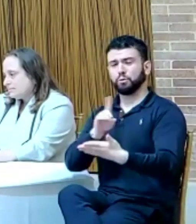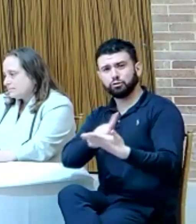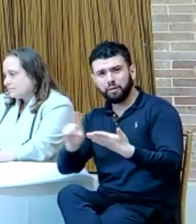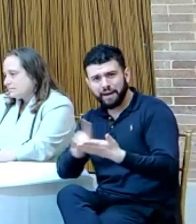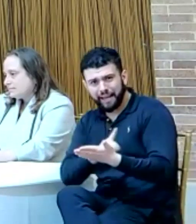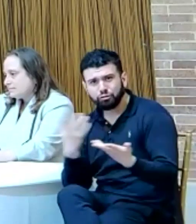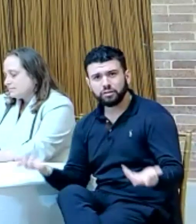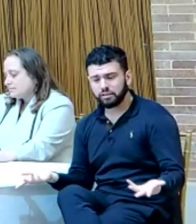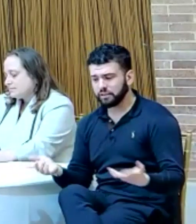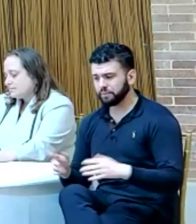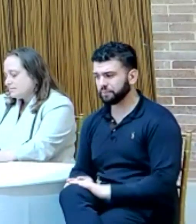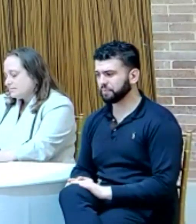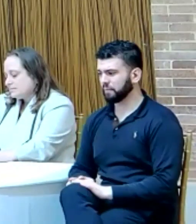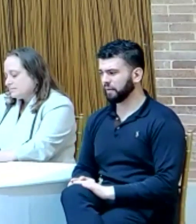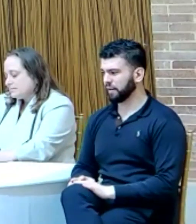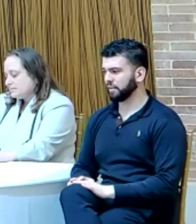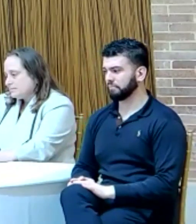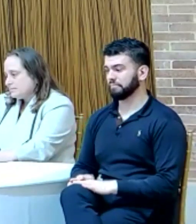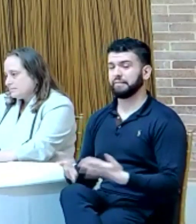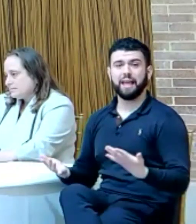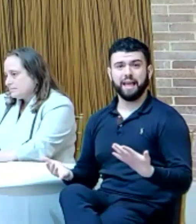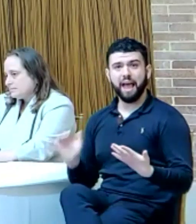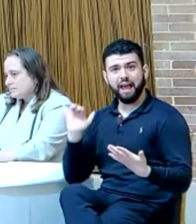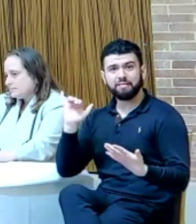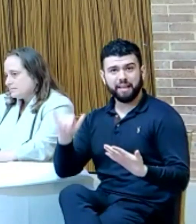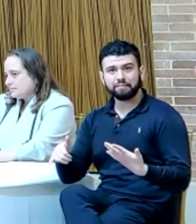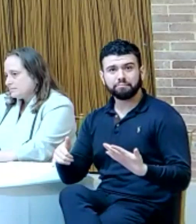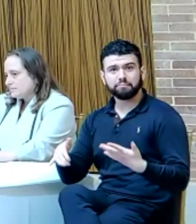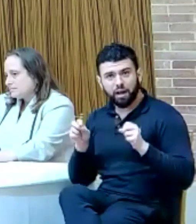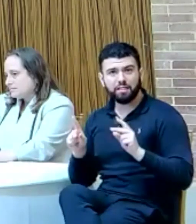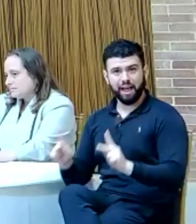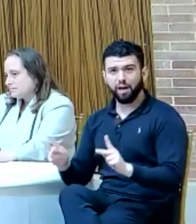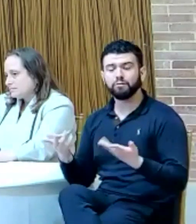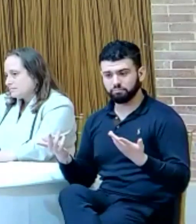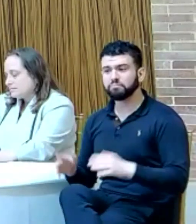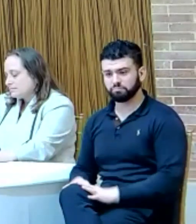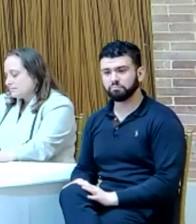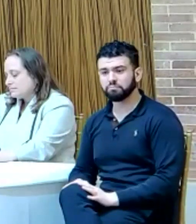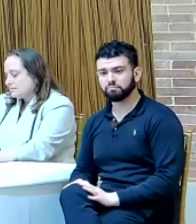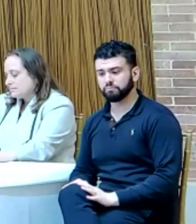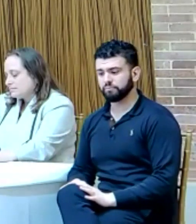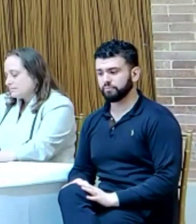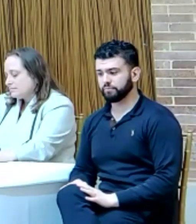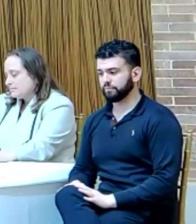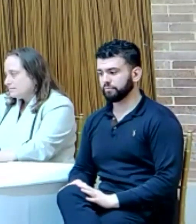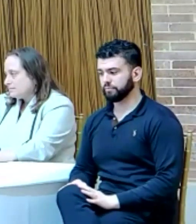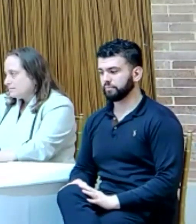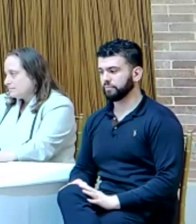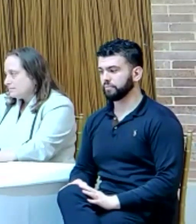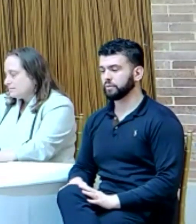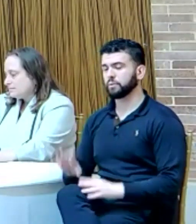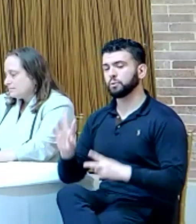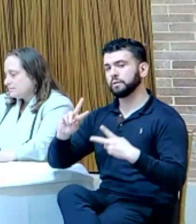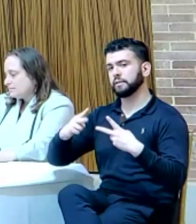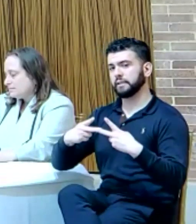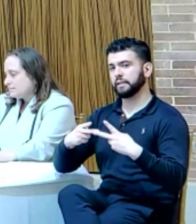and um and that's unlawful conduct on the part of the the person who's making the decisions on that in that regard the other thing